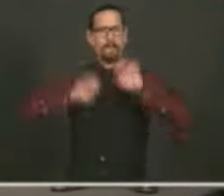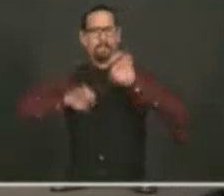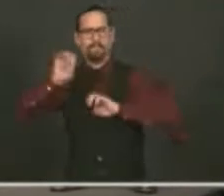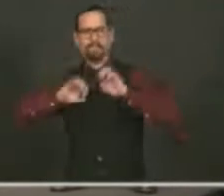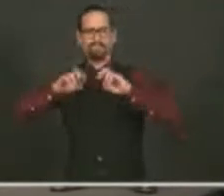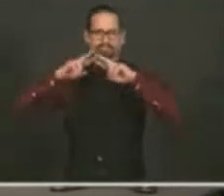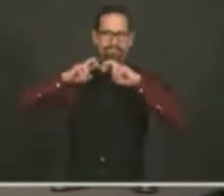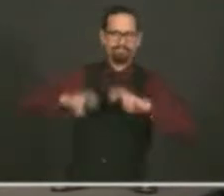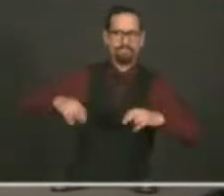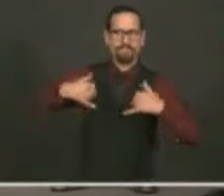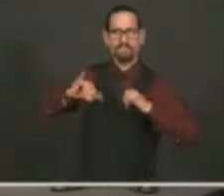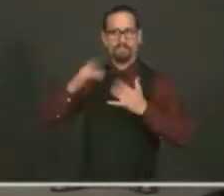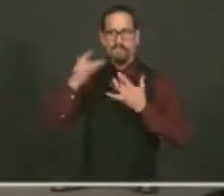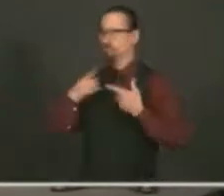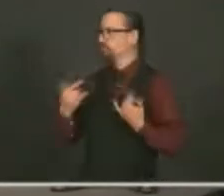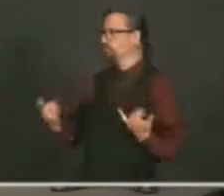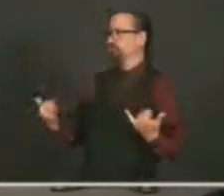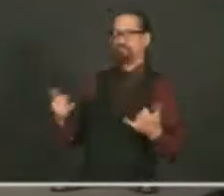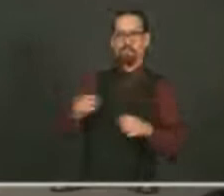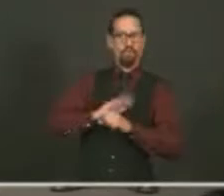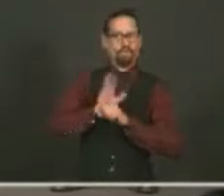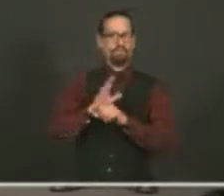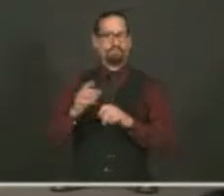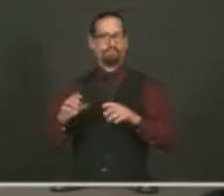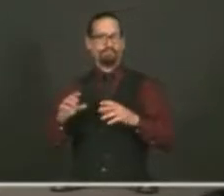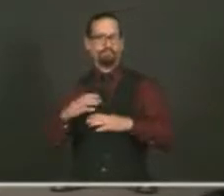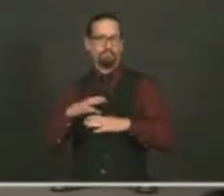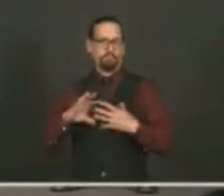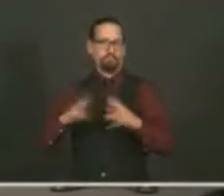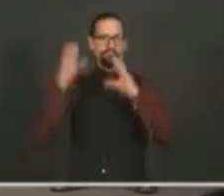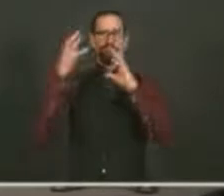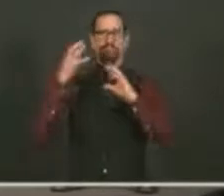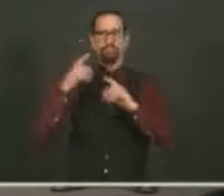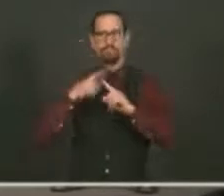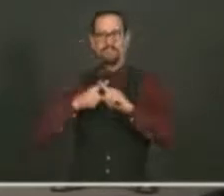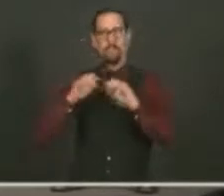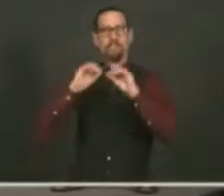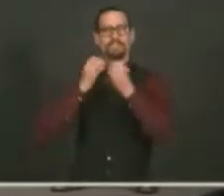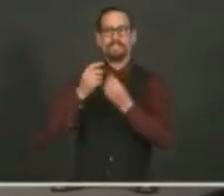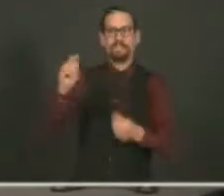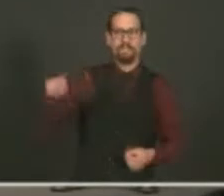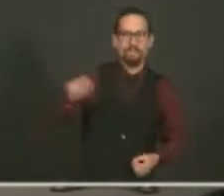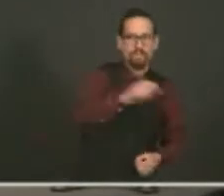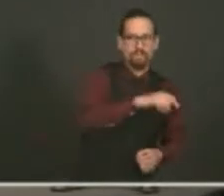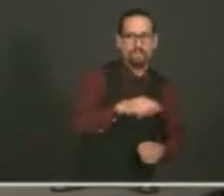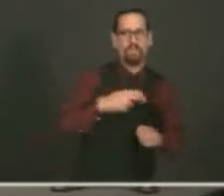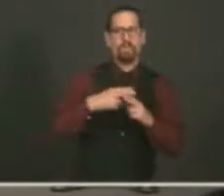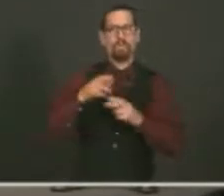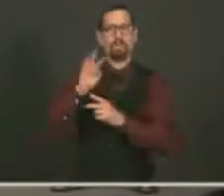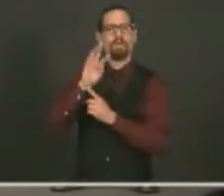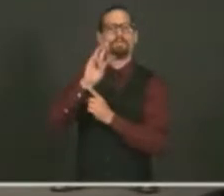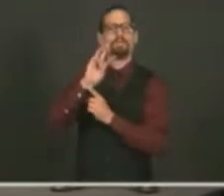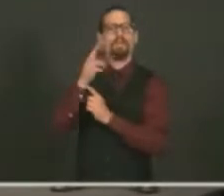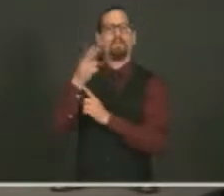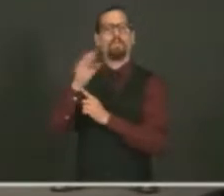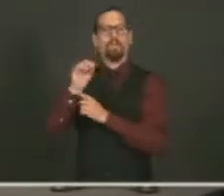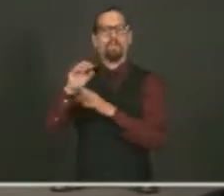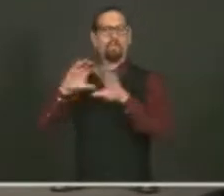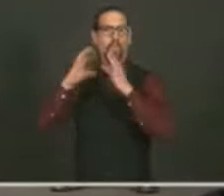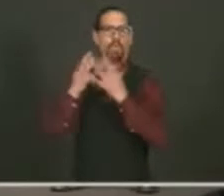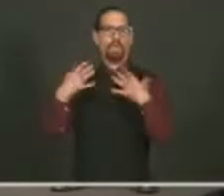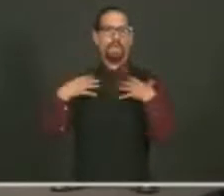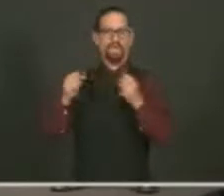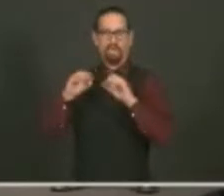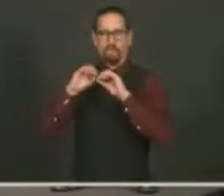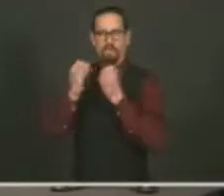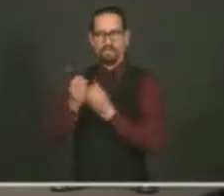today's crisis, and when you add to that no organizations, none other than WHO, have come out and advocated for